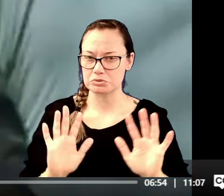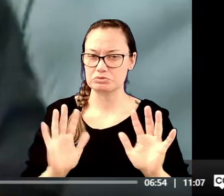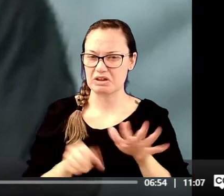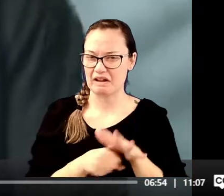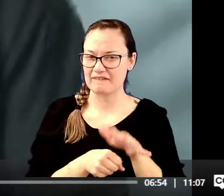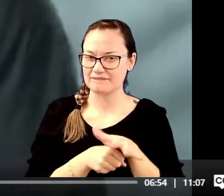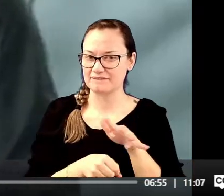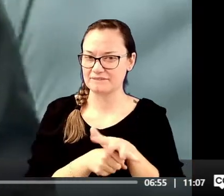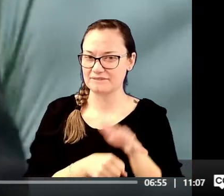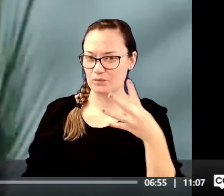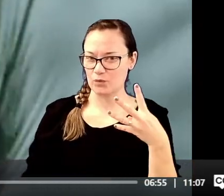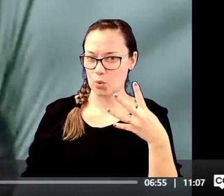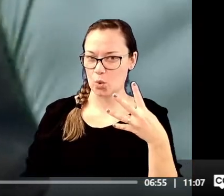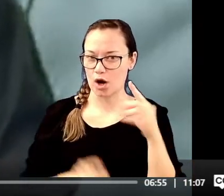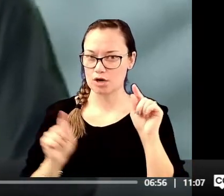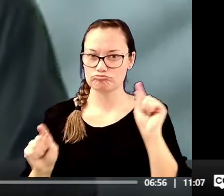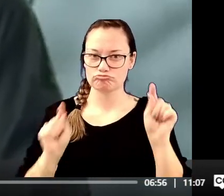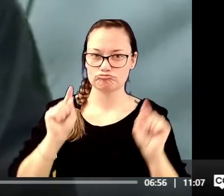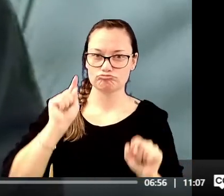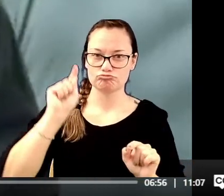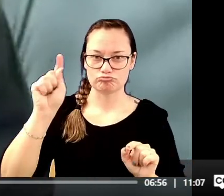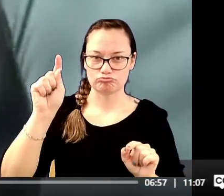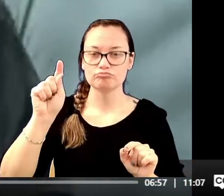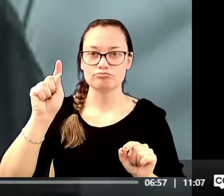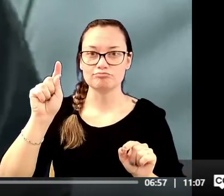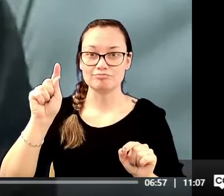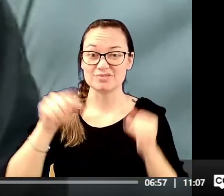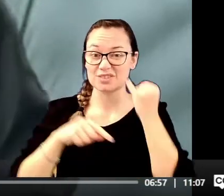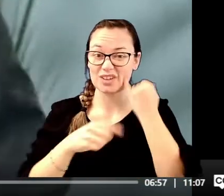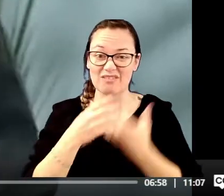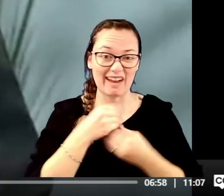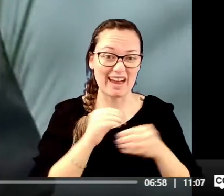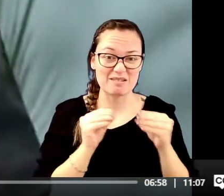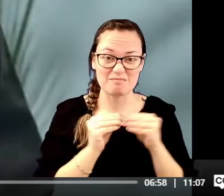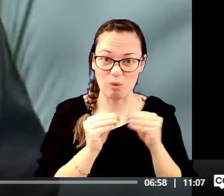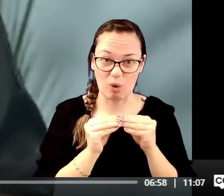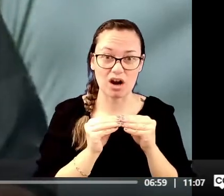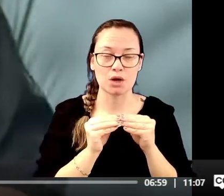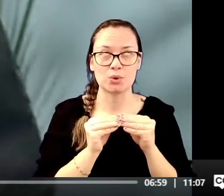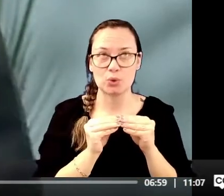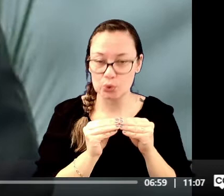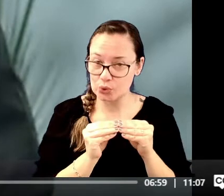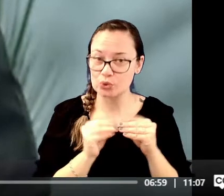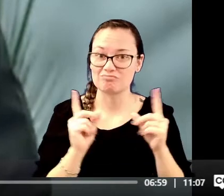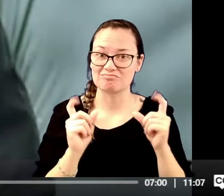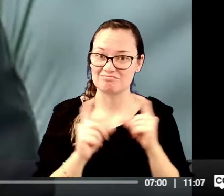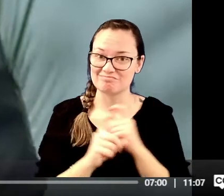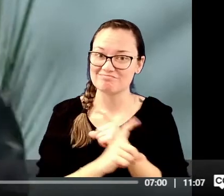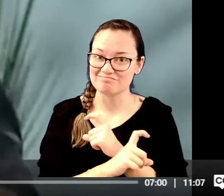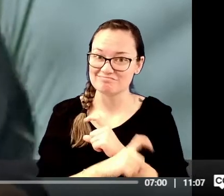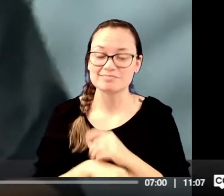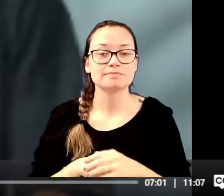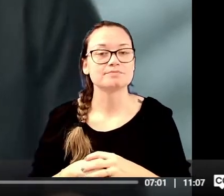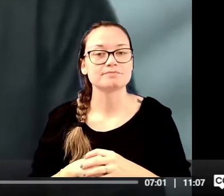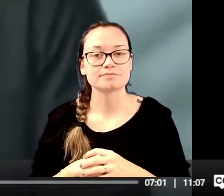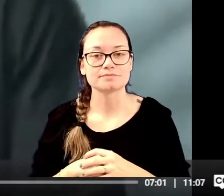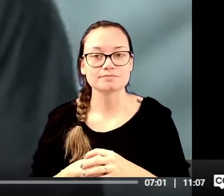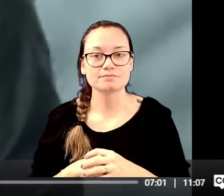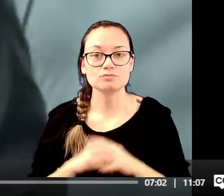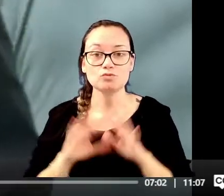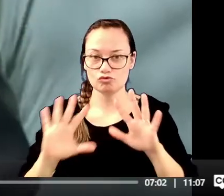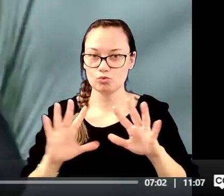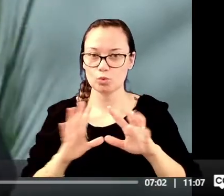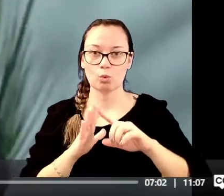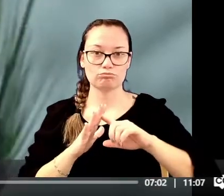That's a pretty limited food web, but you'll see, like I said, the more organisms I add, then the more arrows we get going, and we have stuff kind of going everywhere. So in a food